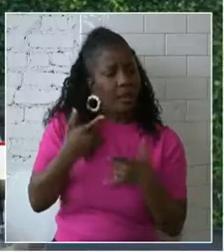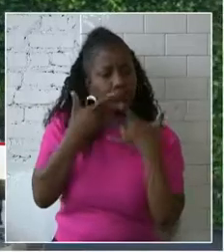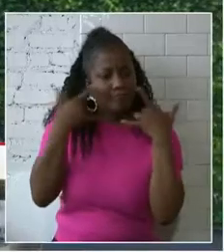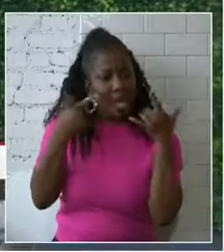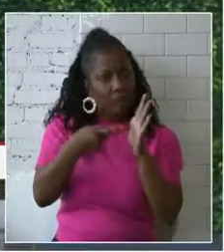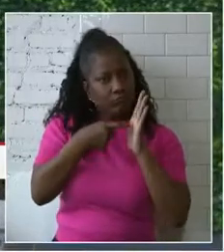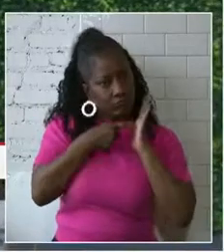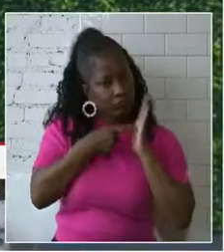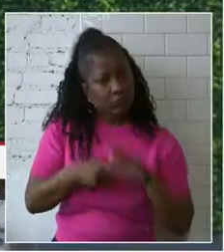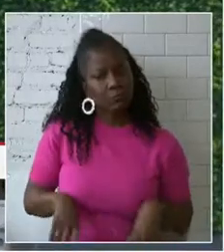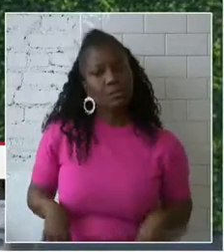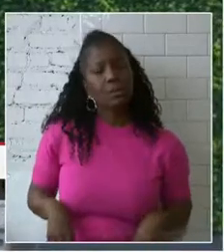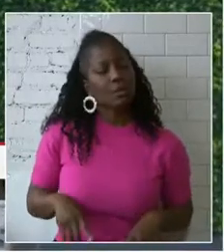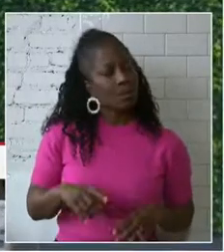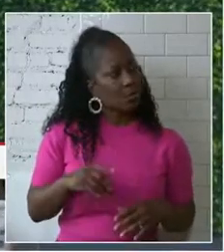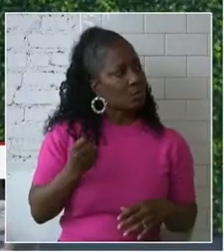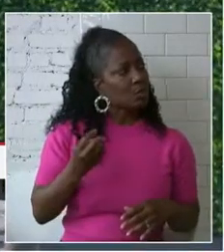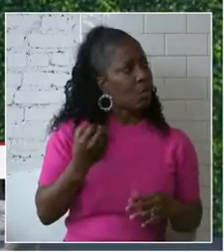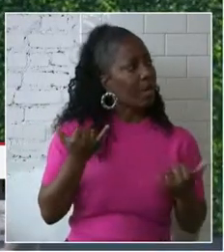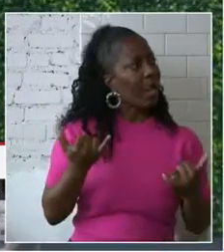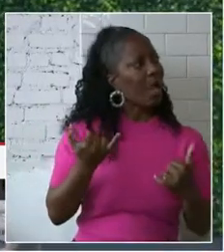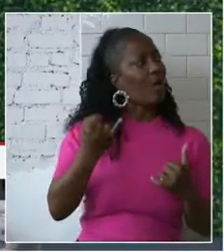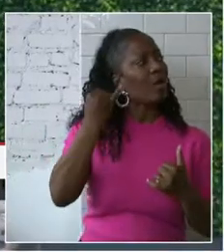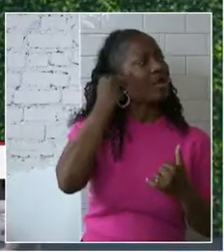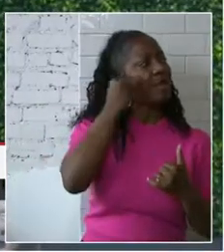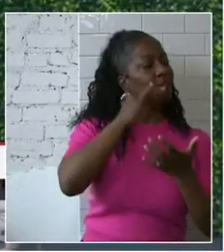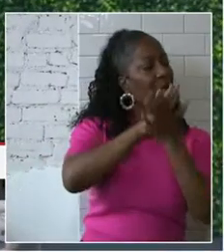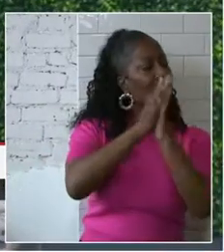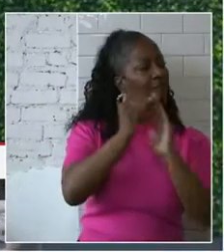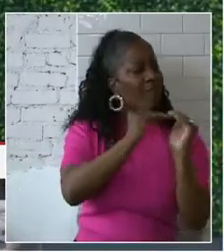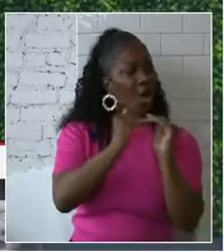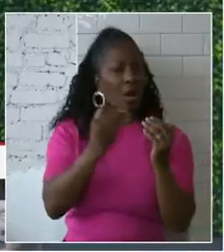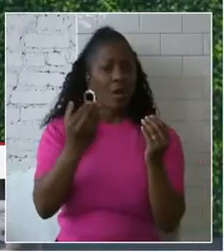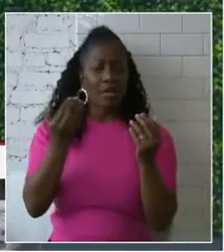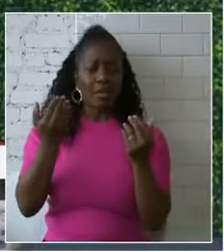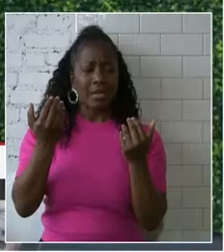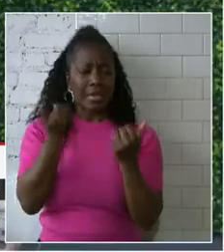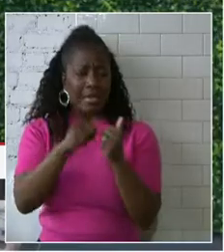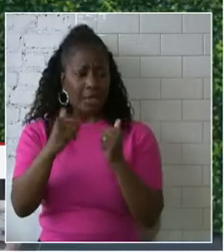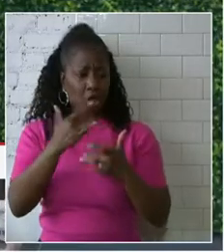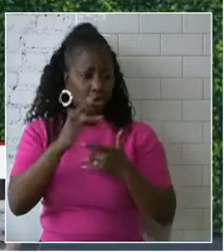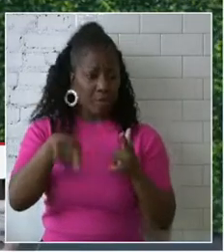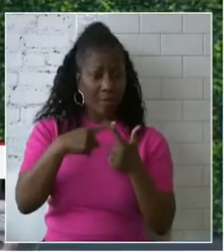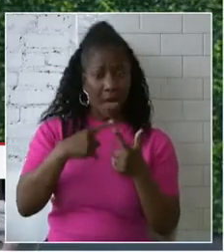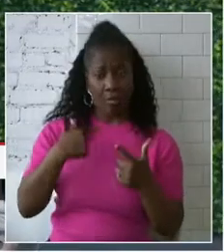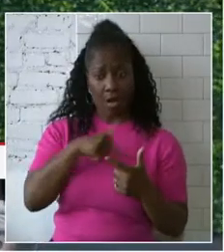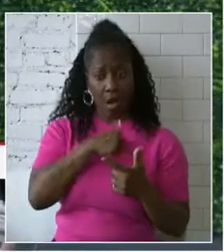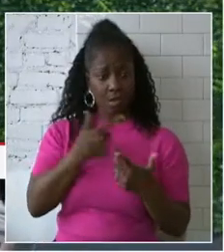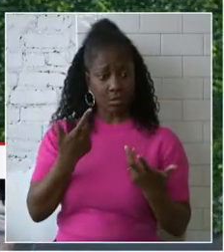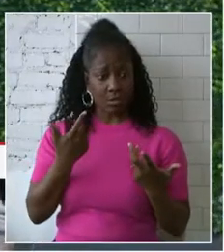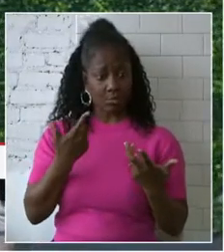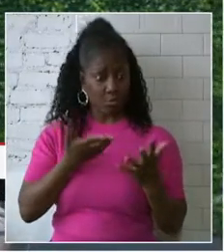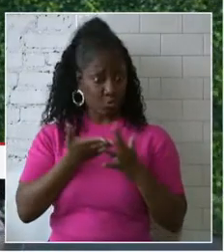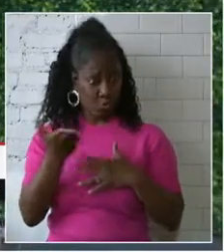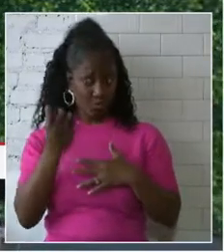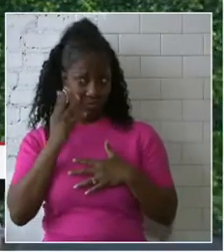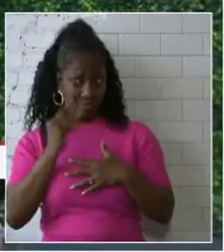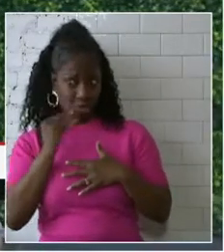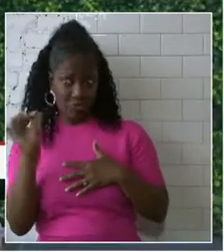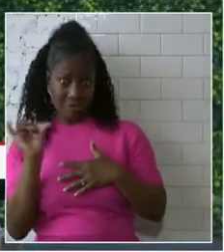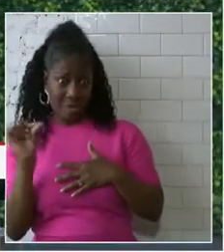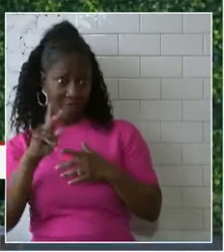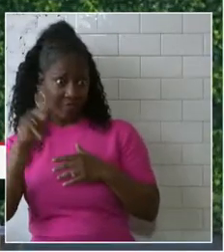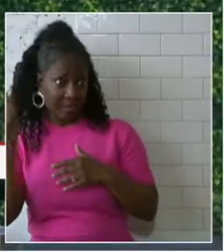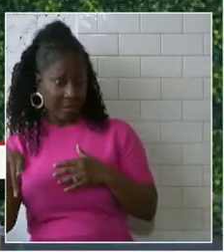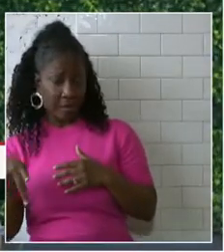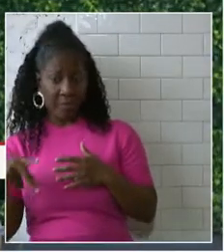this subvariant, you know, obviously our levels aren't there. Is there any concern or talk about, you know, us having to go through a similar motion,